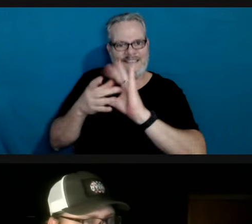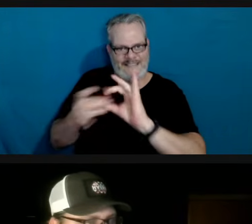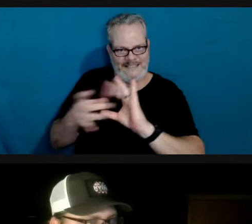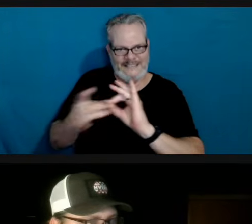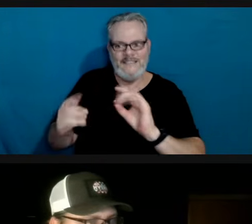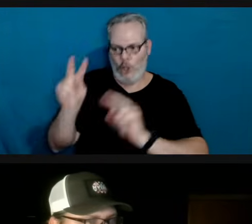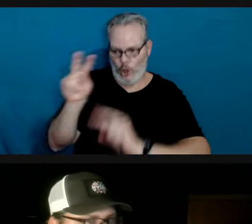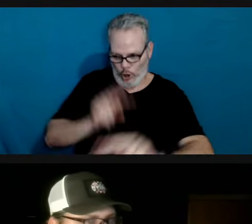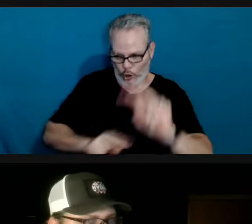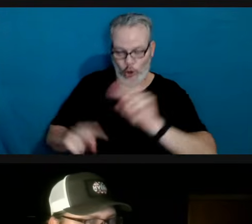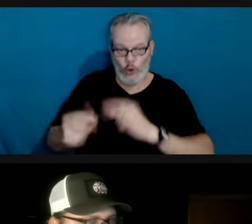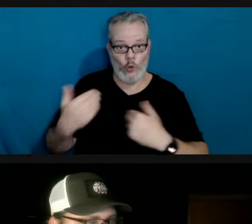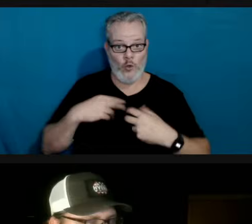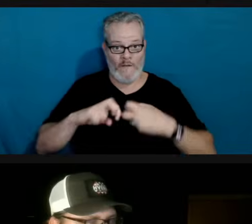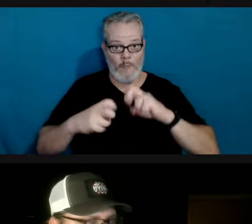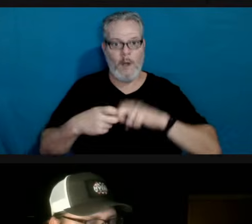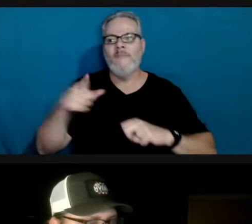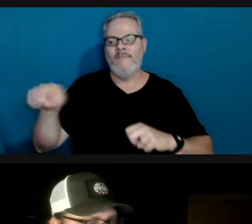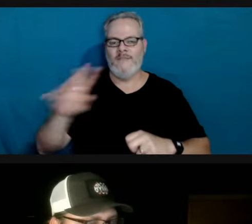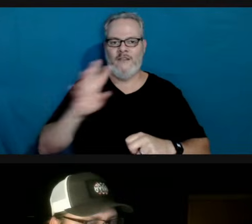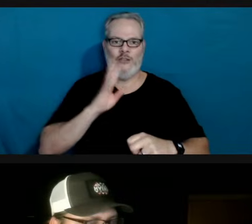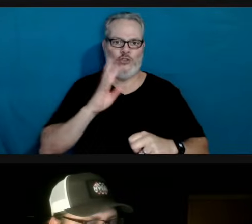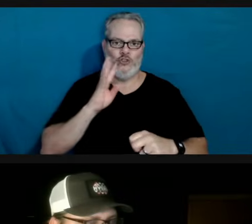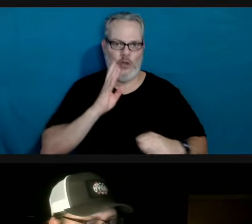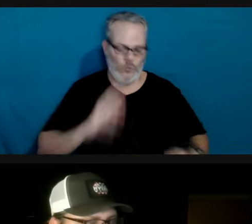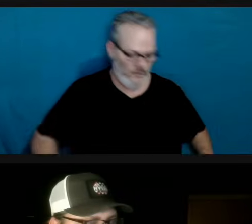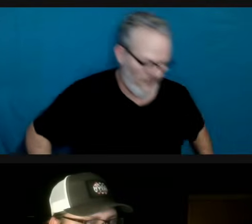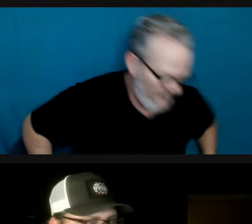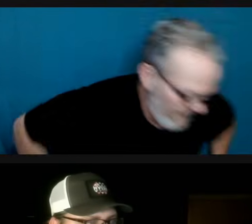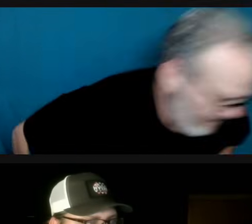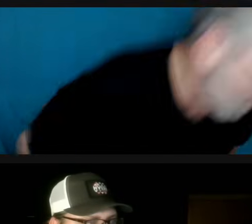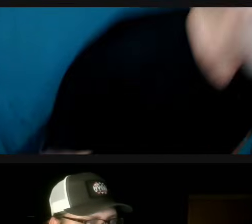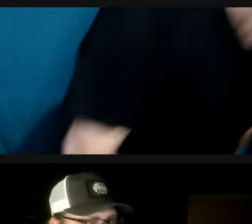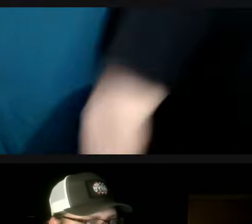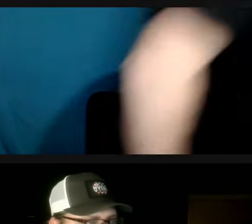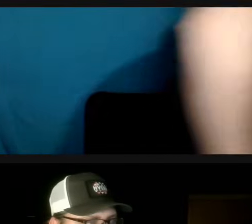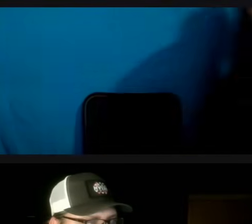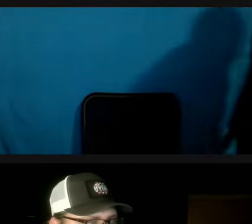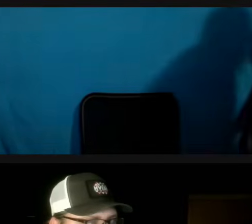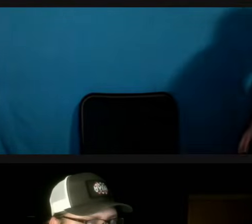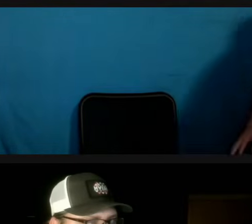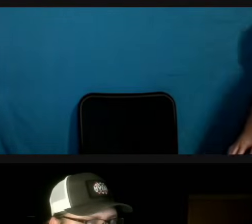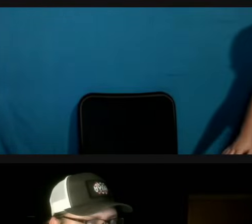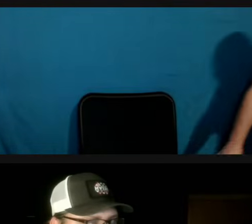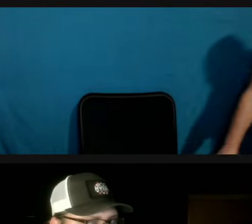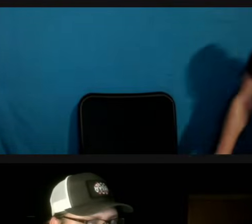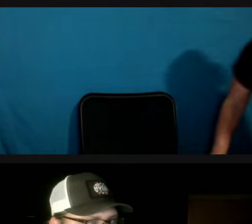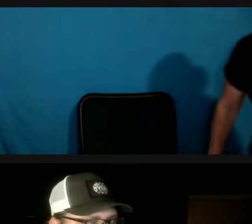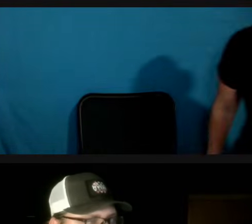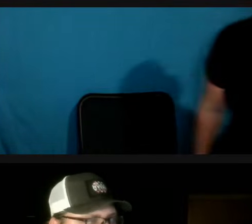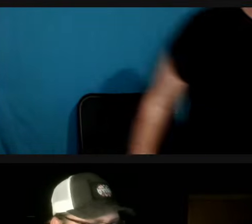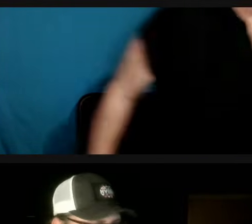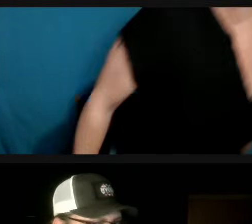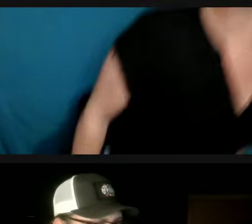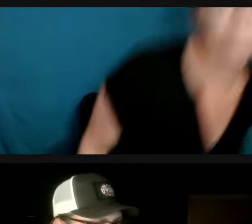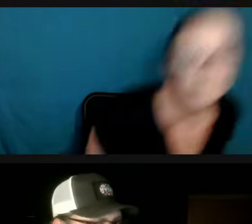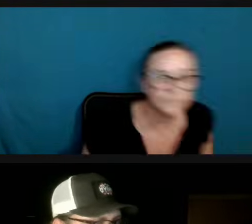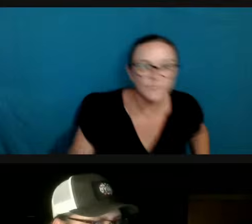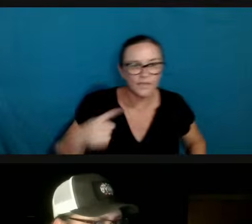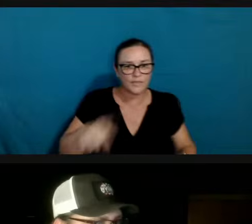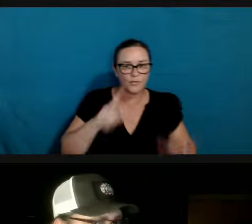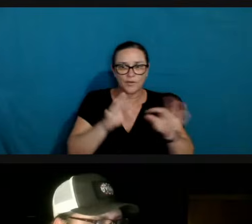issues, they're the ones to talk to here. They played quite a pivotal role in the 2018, didn't they, Dane?